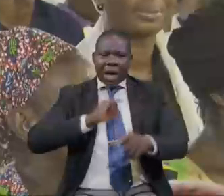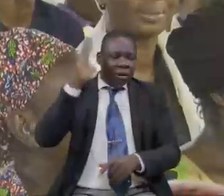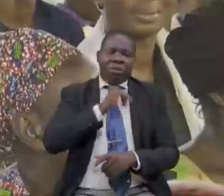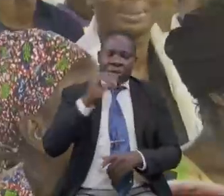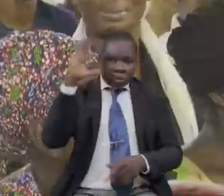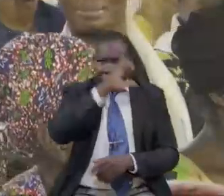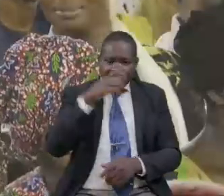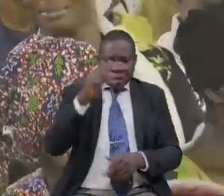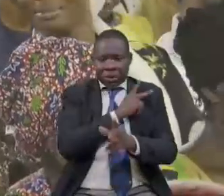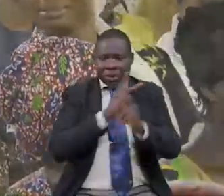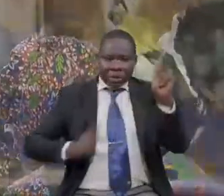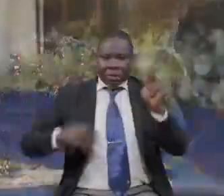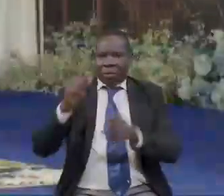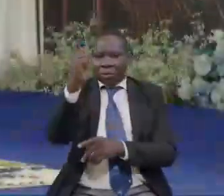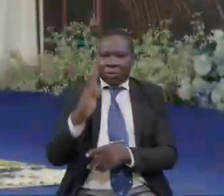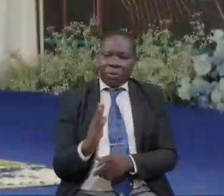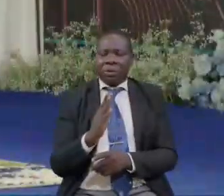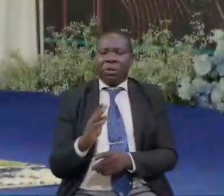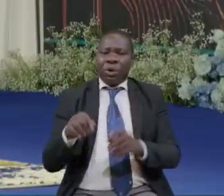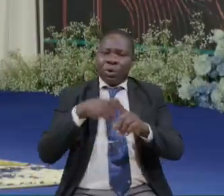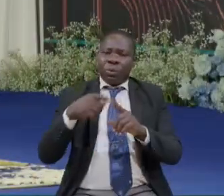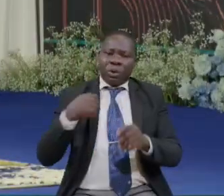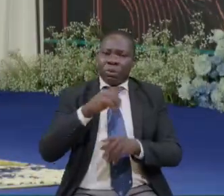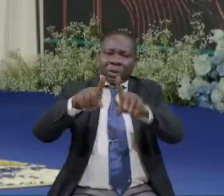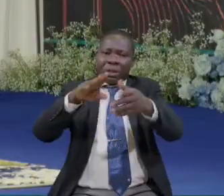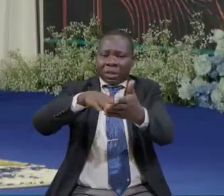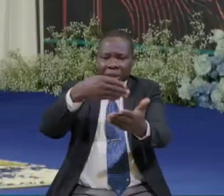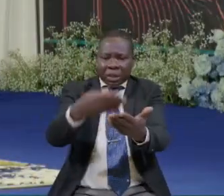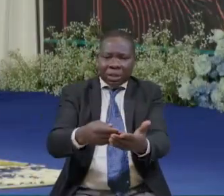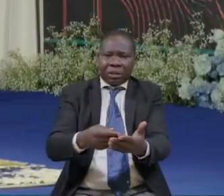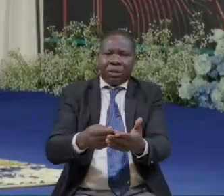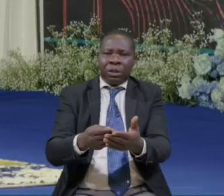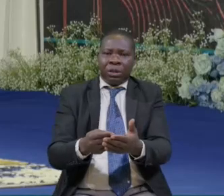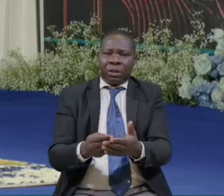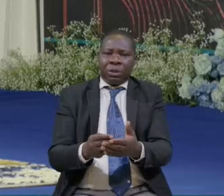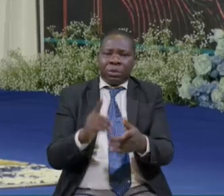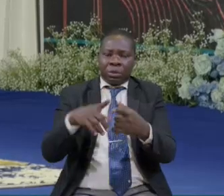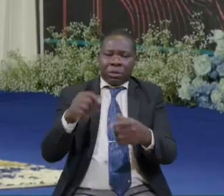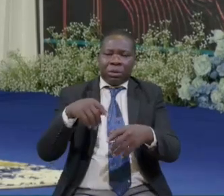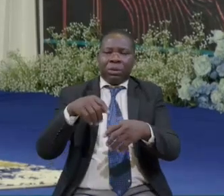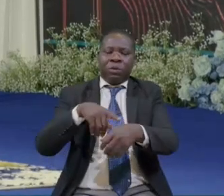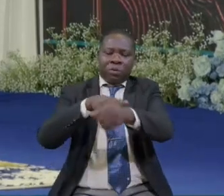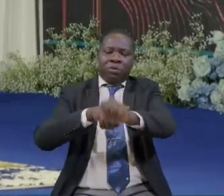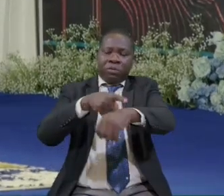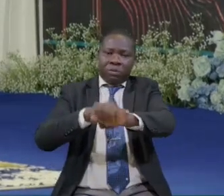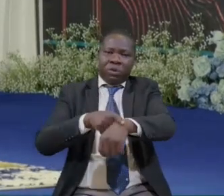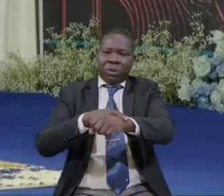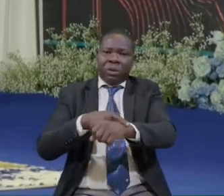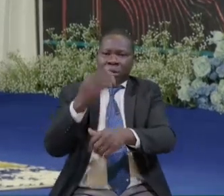You see, when we get to the football field, some are